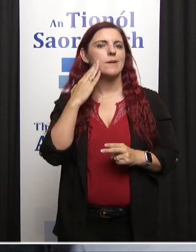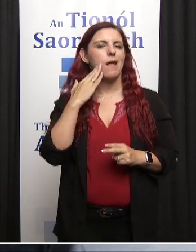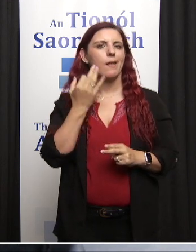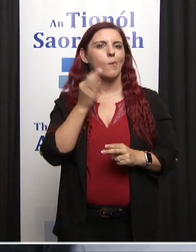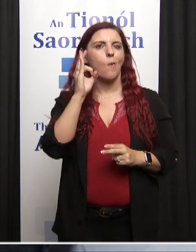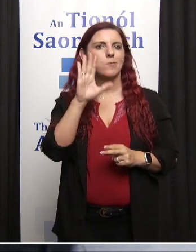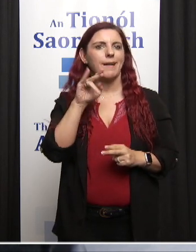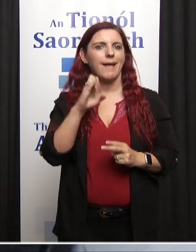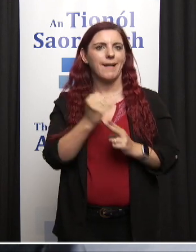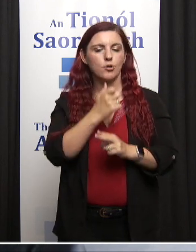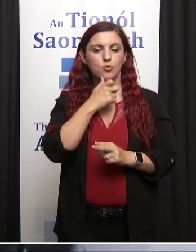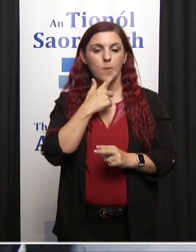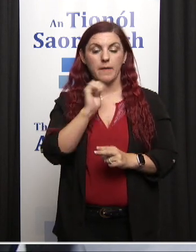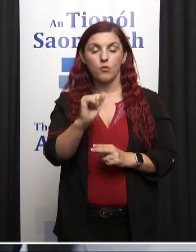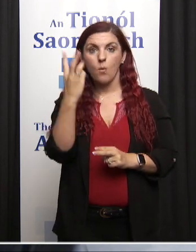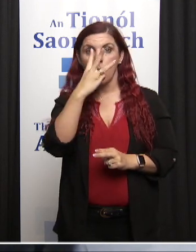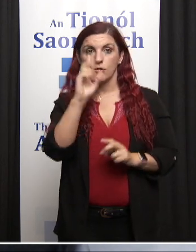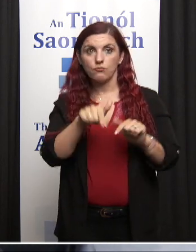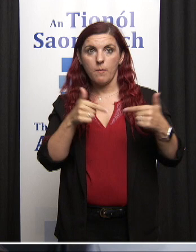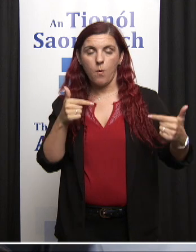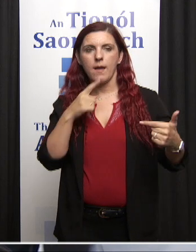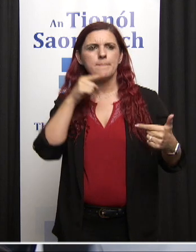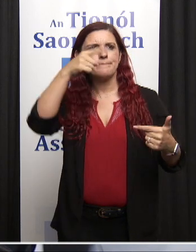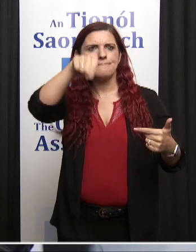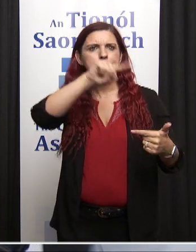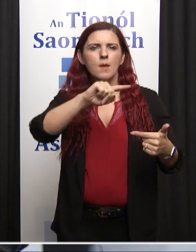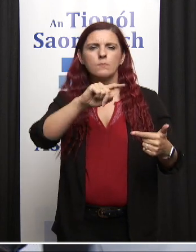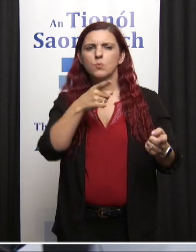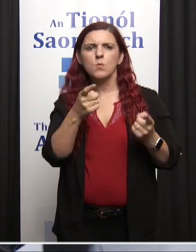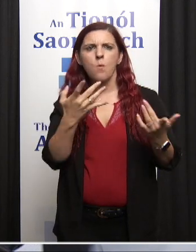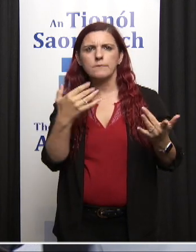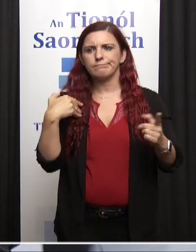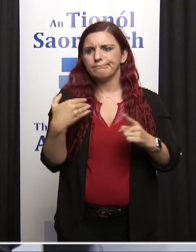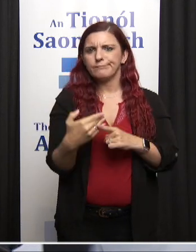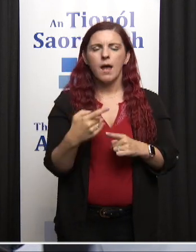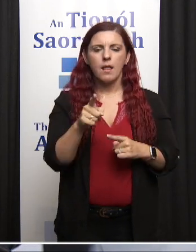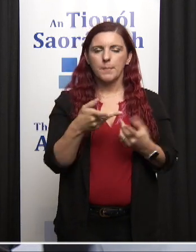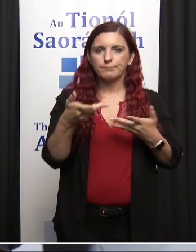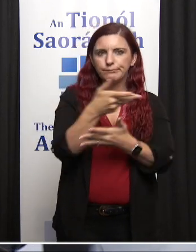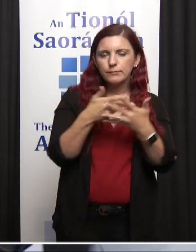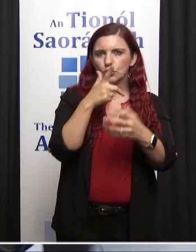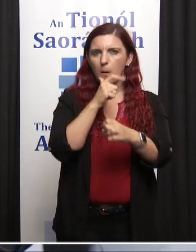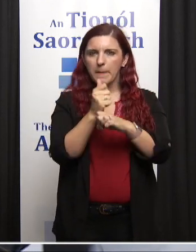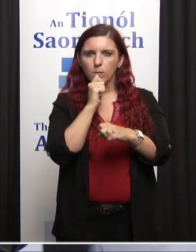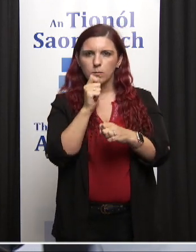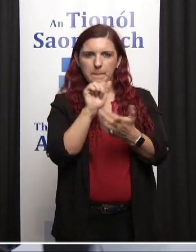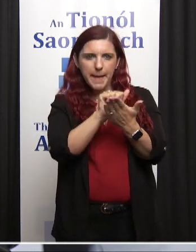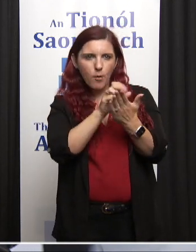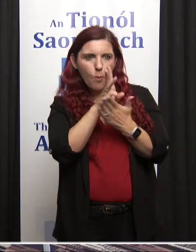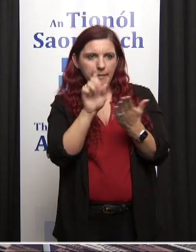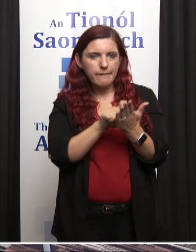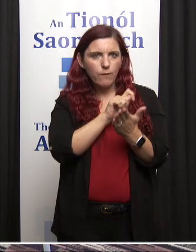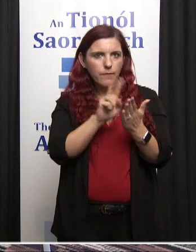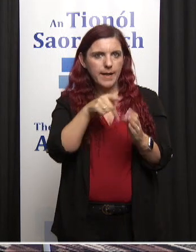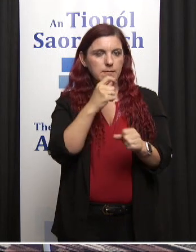For those joining us online, the Assembly members have just been deliberating on the structure of the ballot paper, and we're going to open up to the